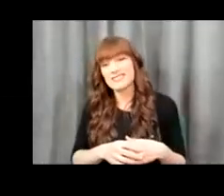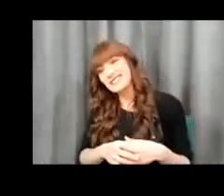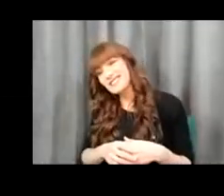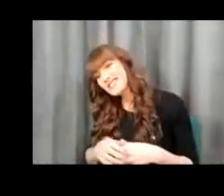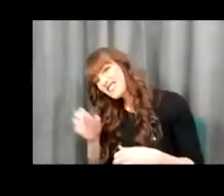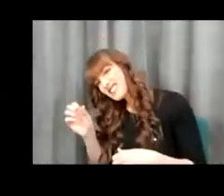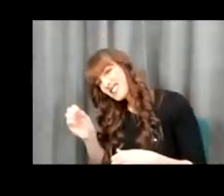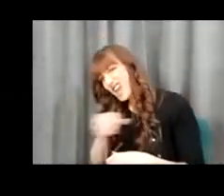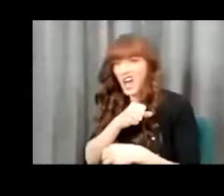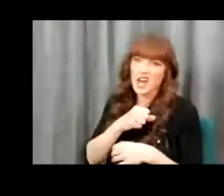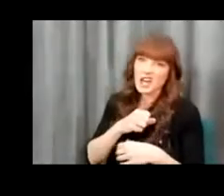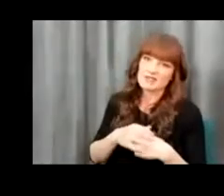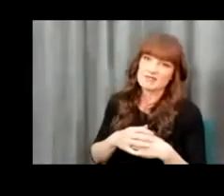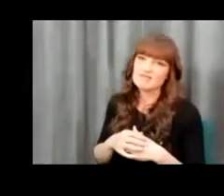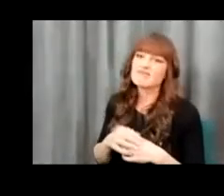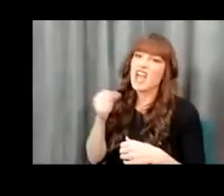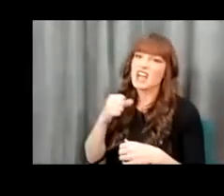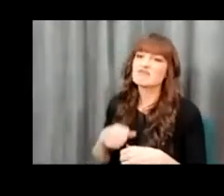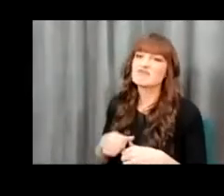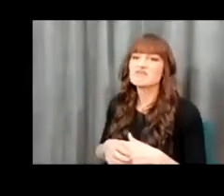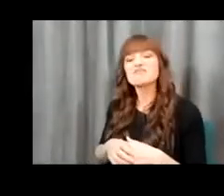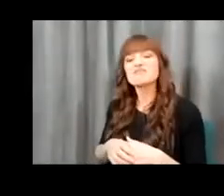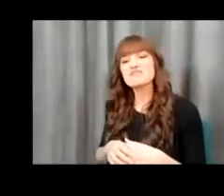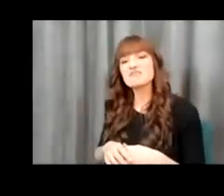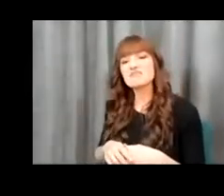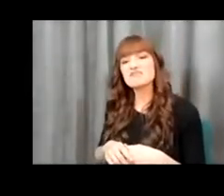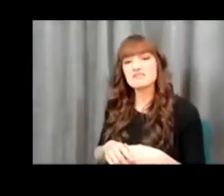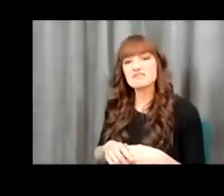Yeah. Yeah.